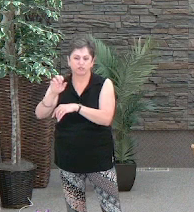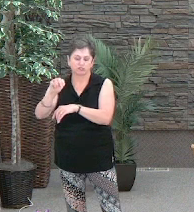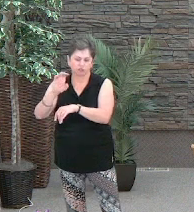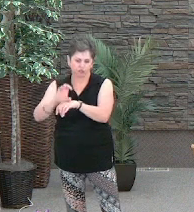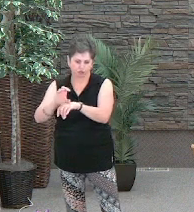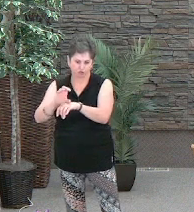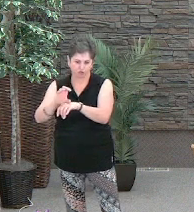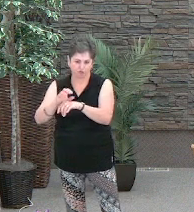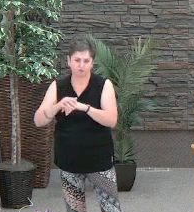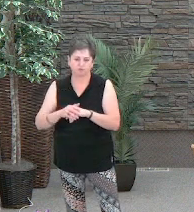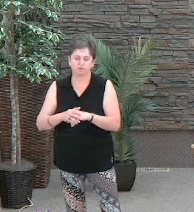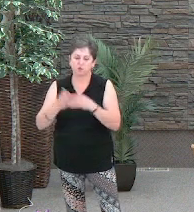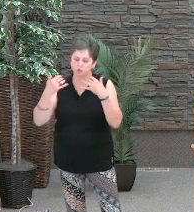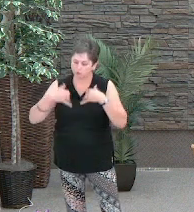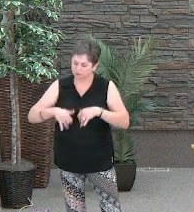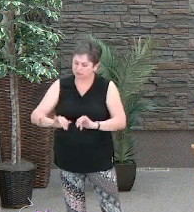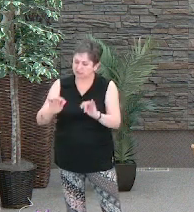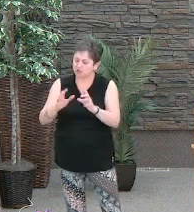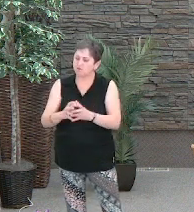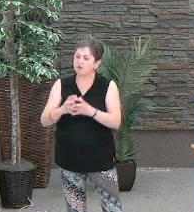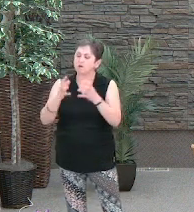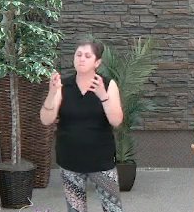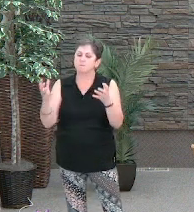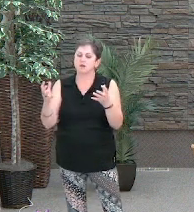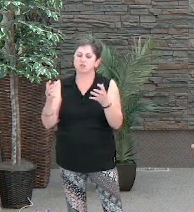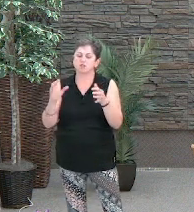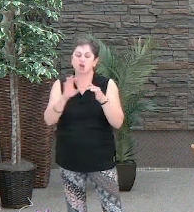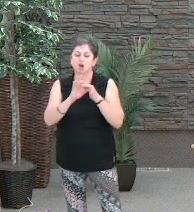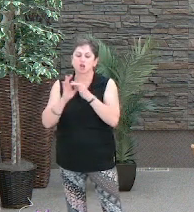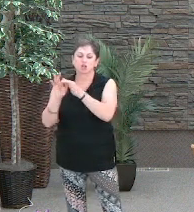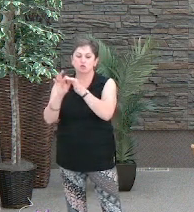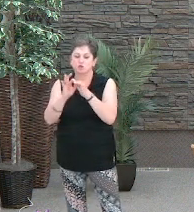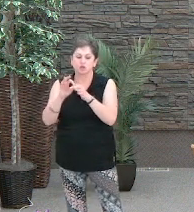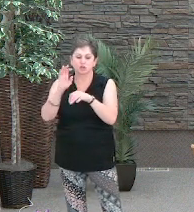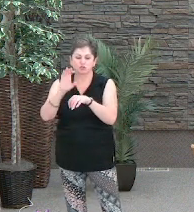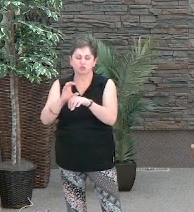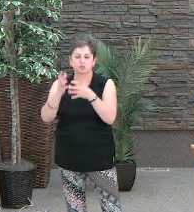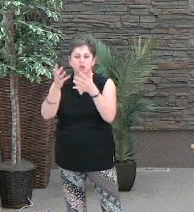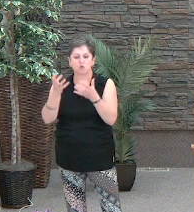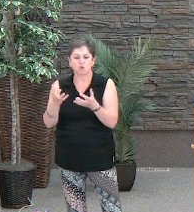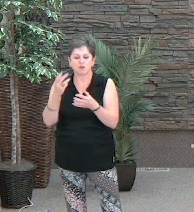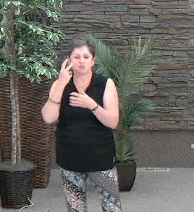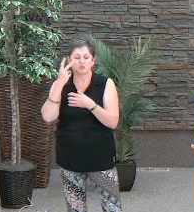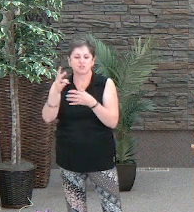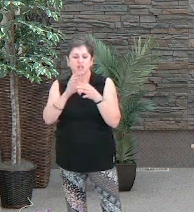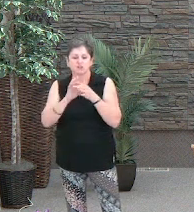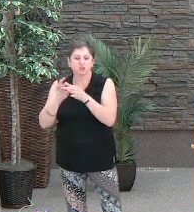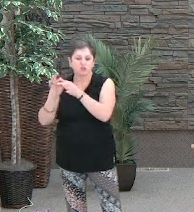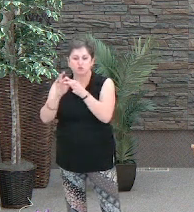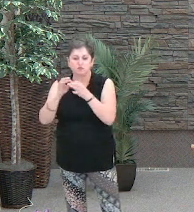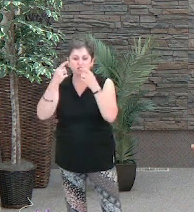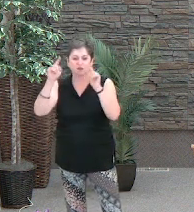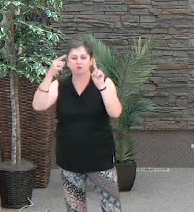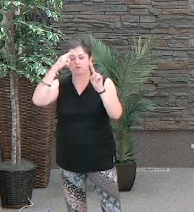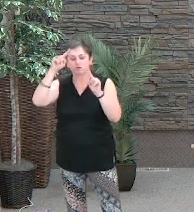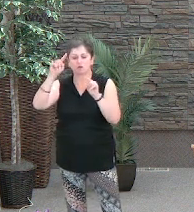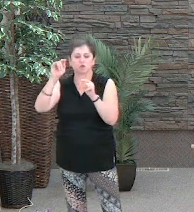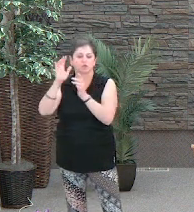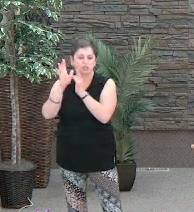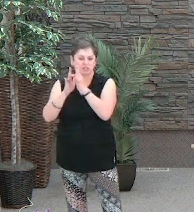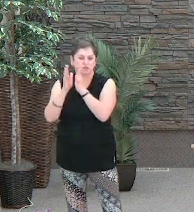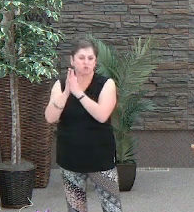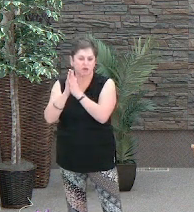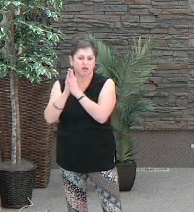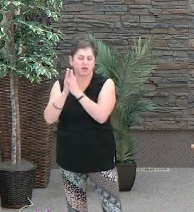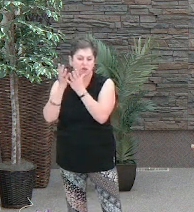church. We are still very much a unity church that wants to see the unity accomplished for which Jesus prayed.